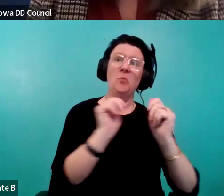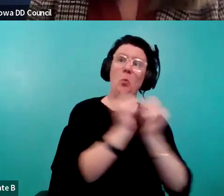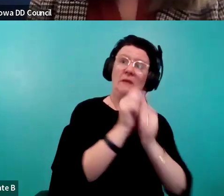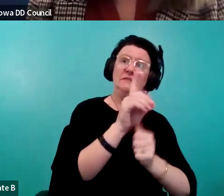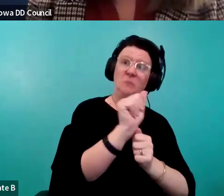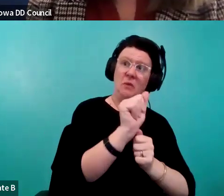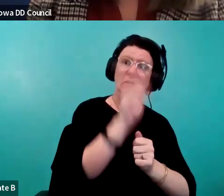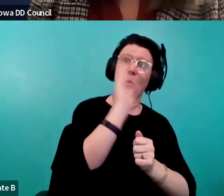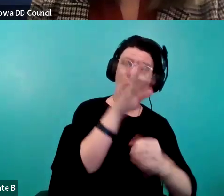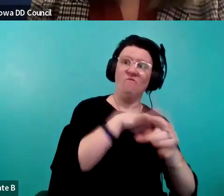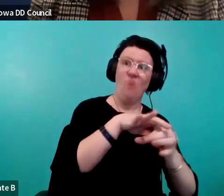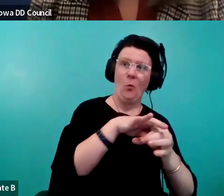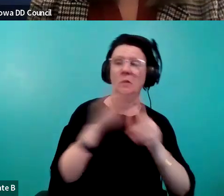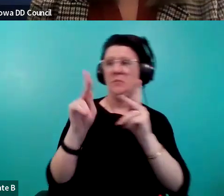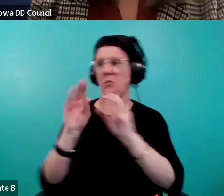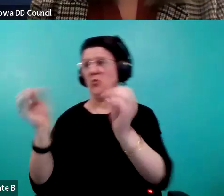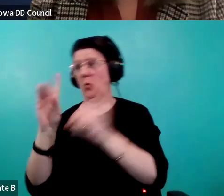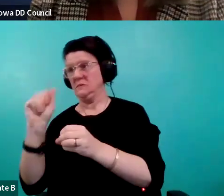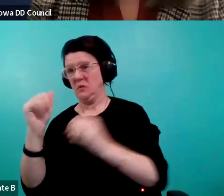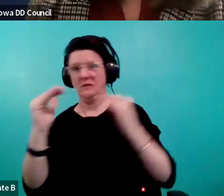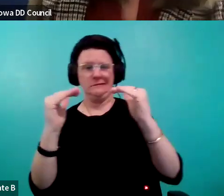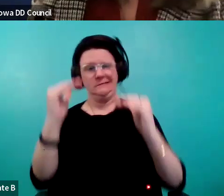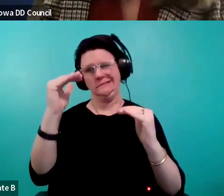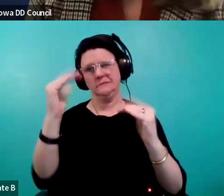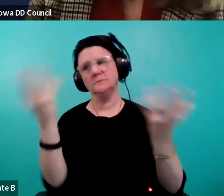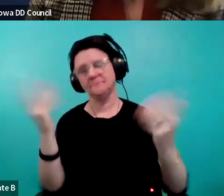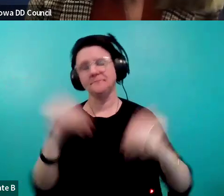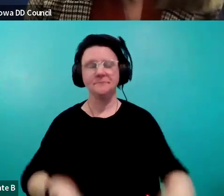those without disabilities, if that helps.